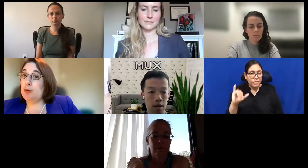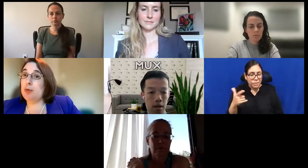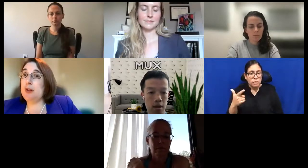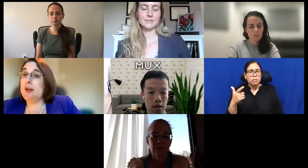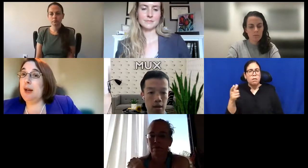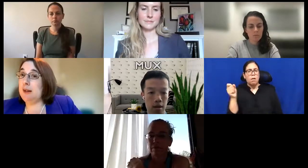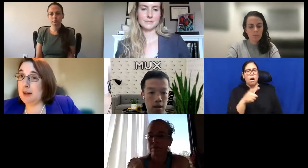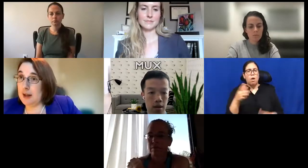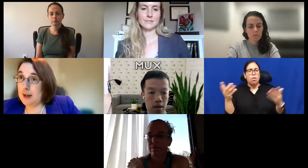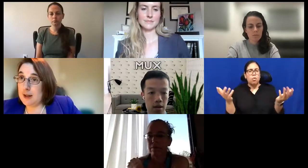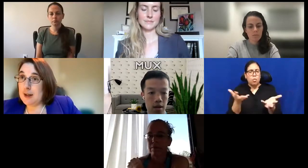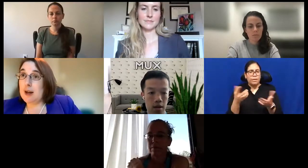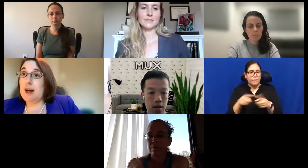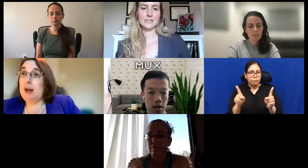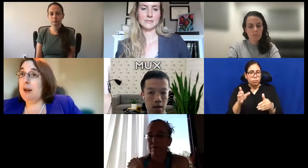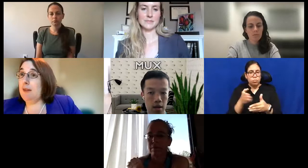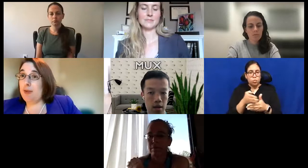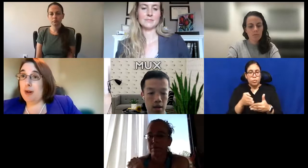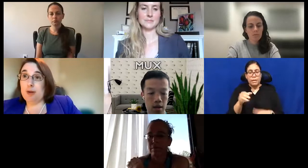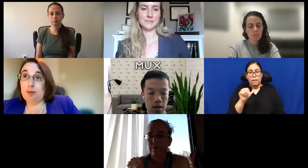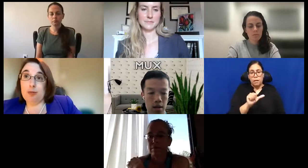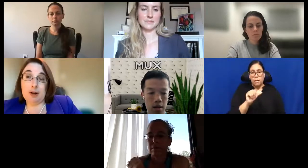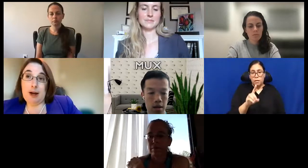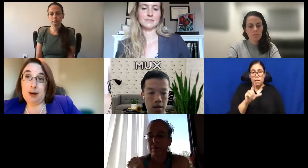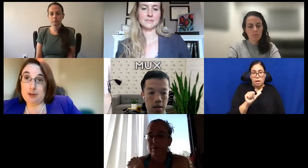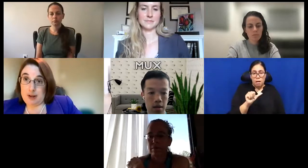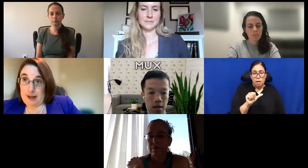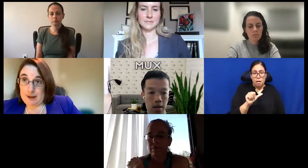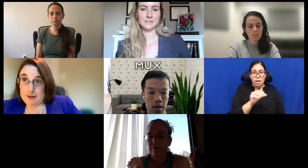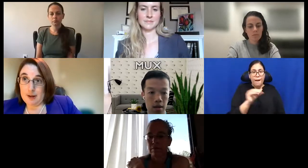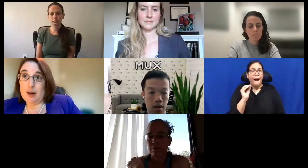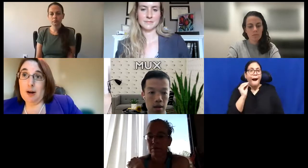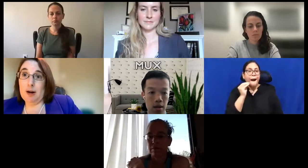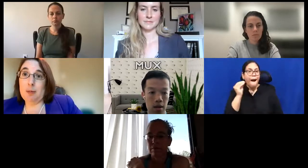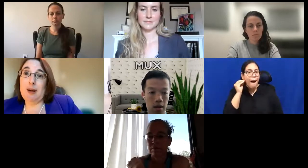difference between ADA and the Fair Housing Act.